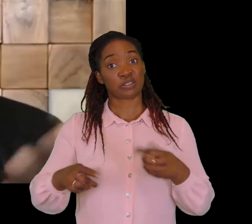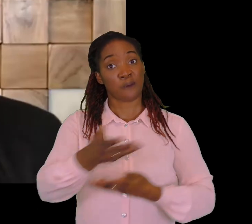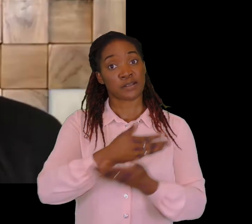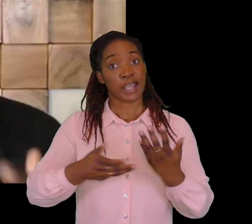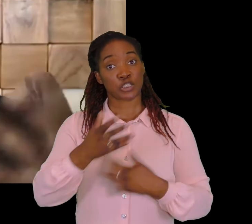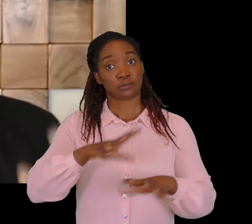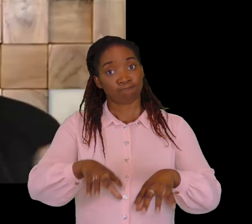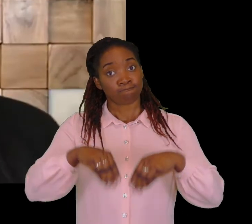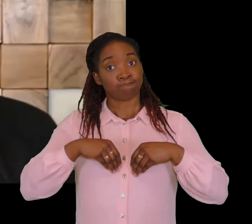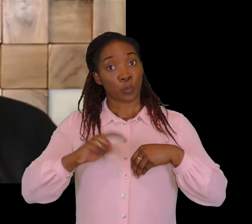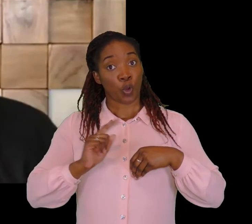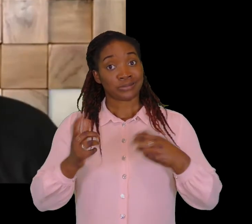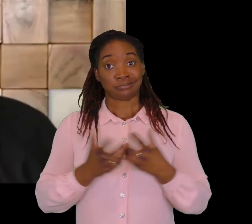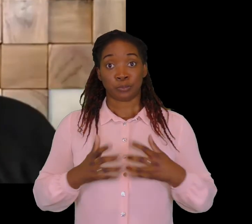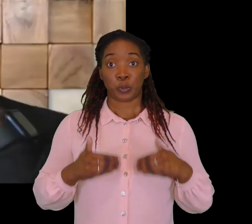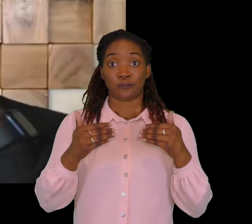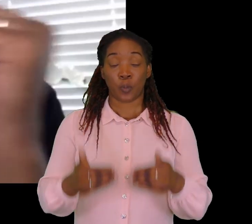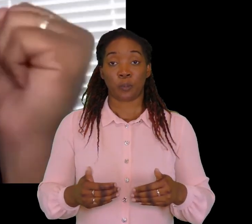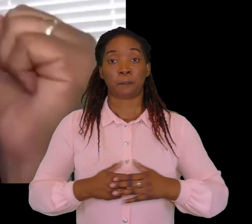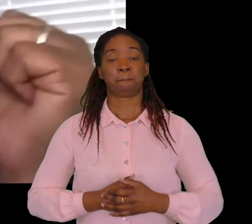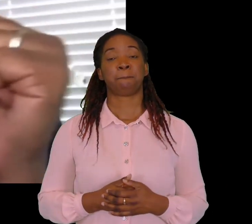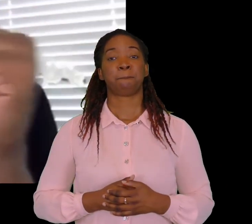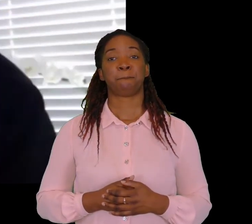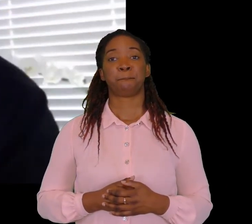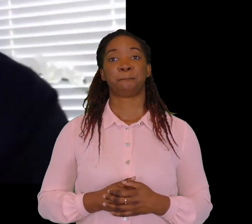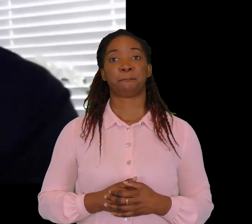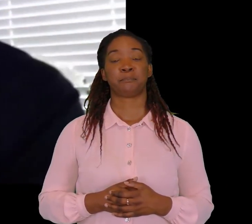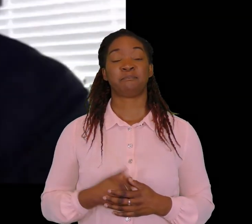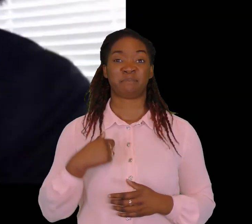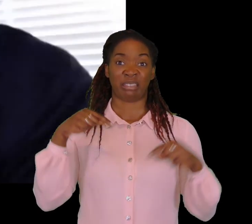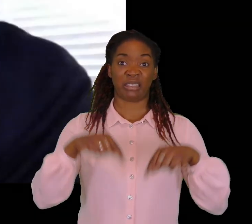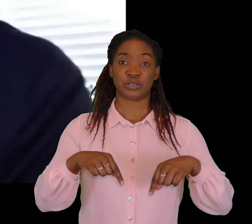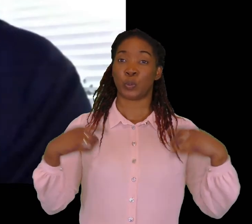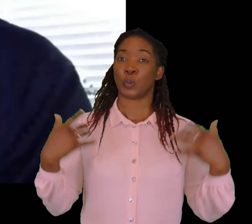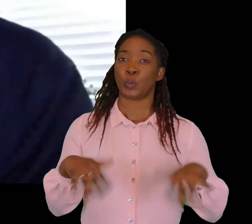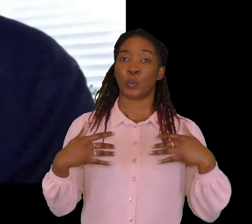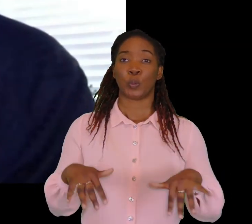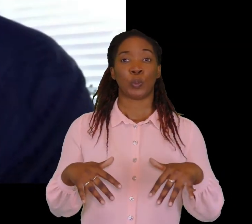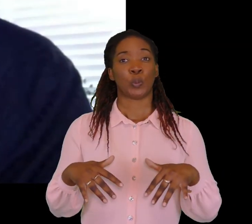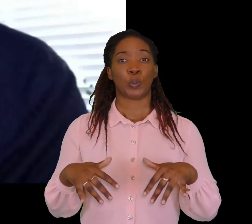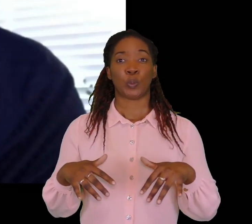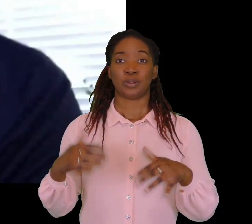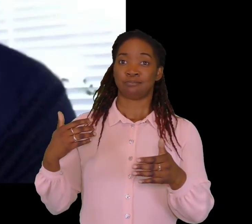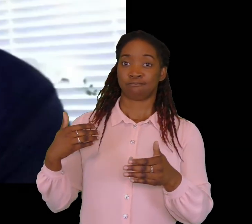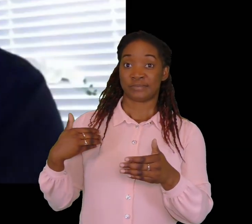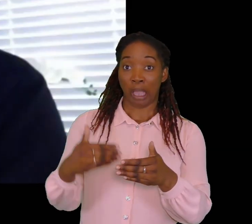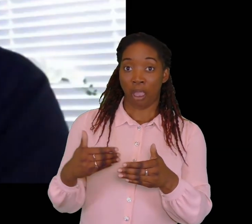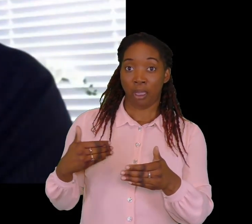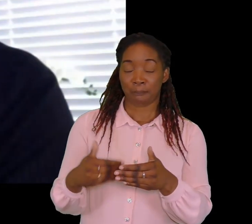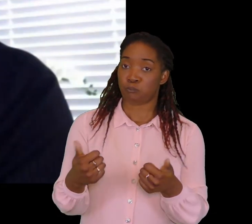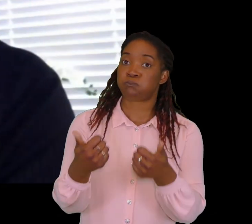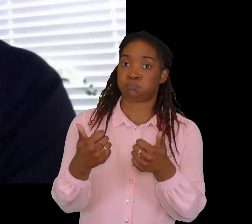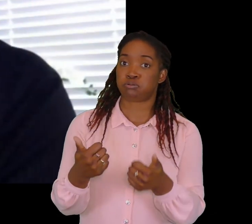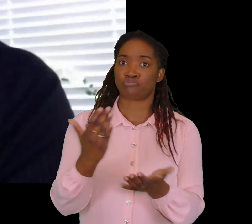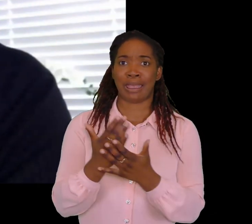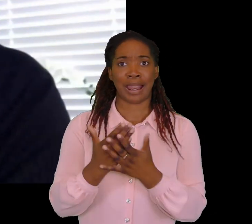this and, you know, moving forward. As a postscript, I think these were amazing times, and